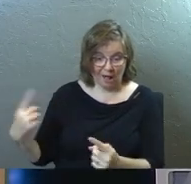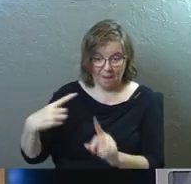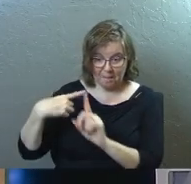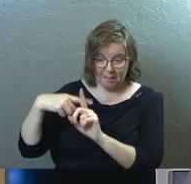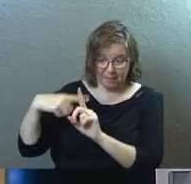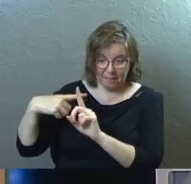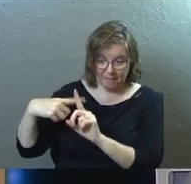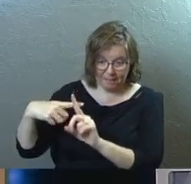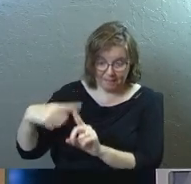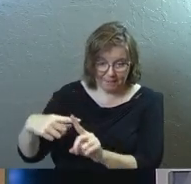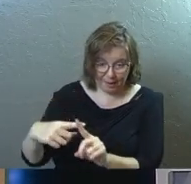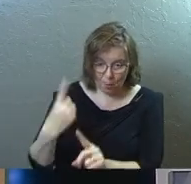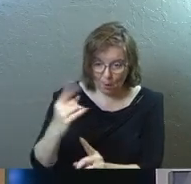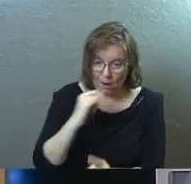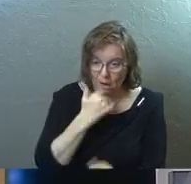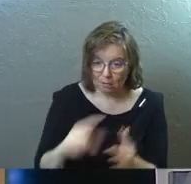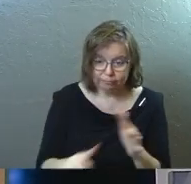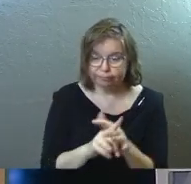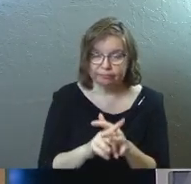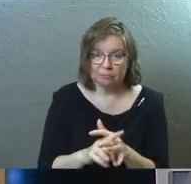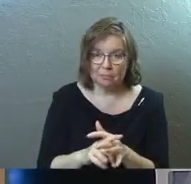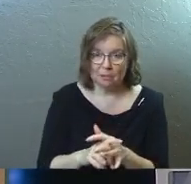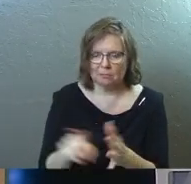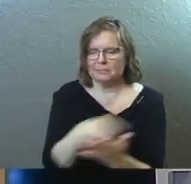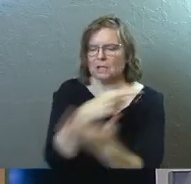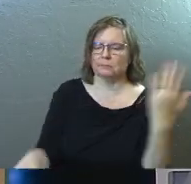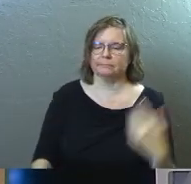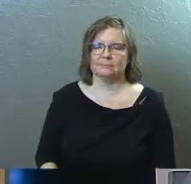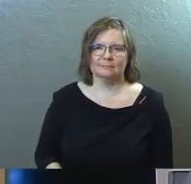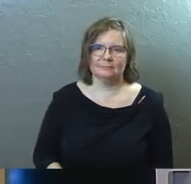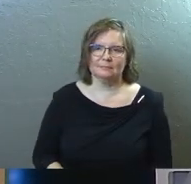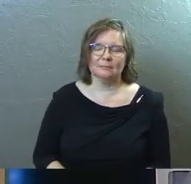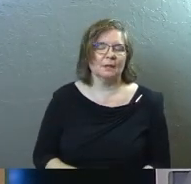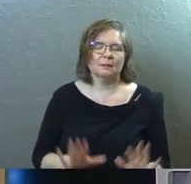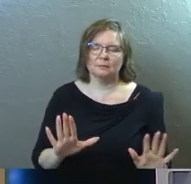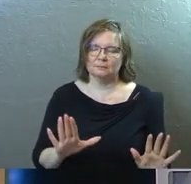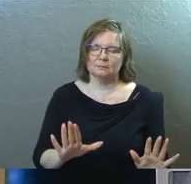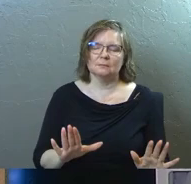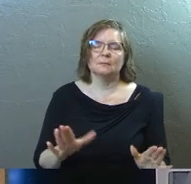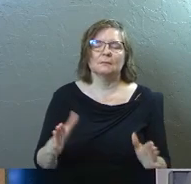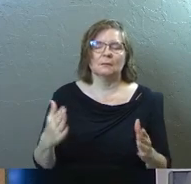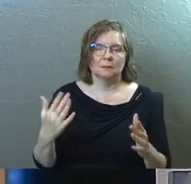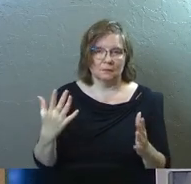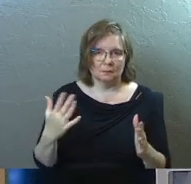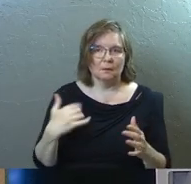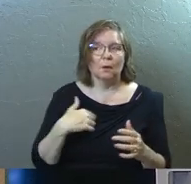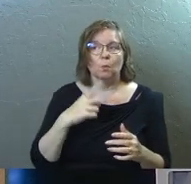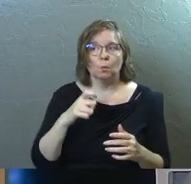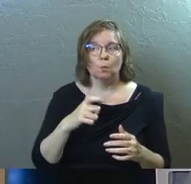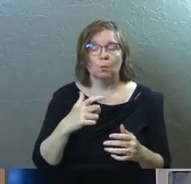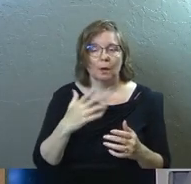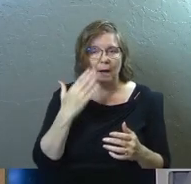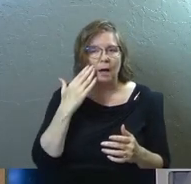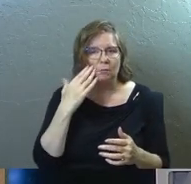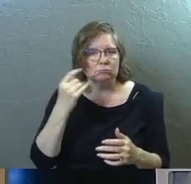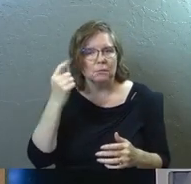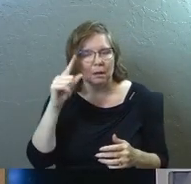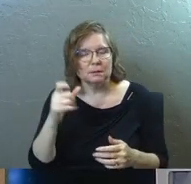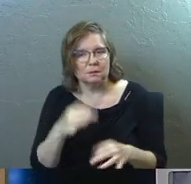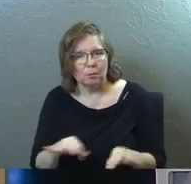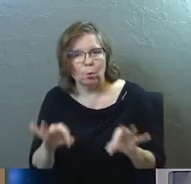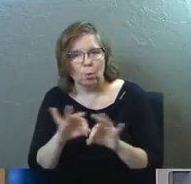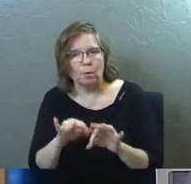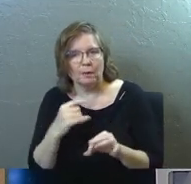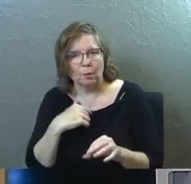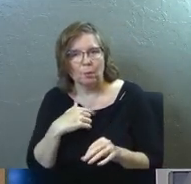that you've done well for the Lord or anything like that. And again, I'm not making excuses for things to be swept under the rug. Accountability is a thing, and we need to be held accountable for our actions.